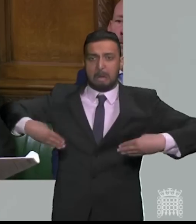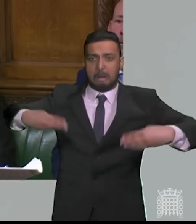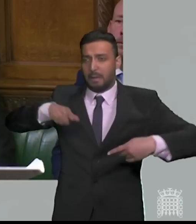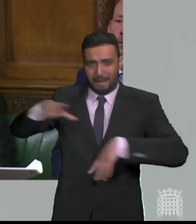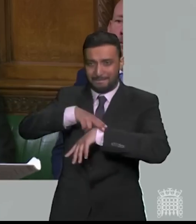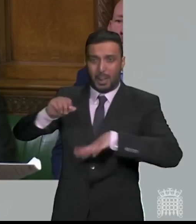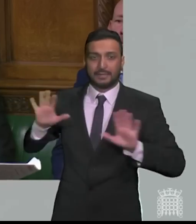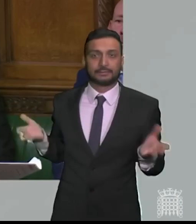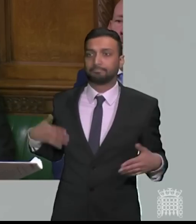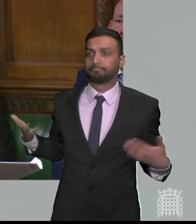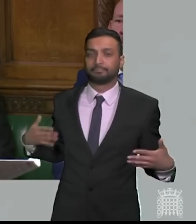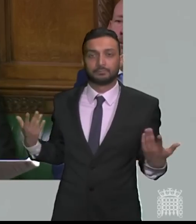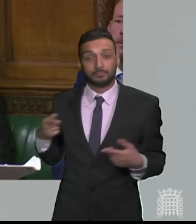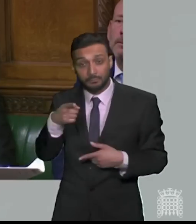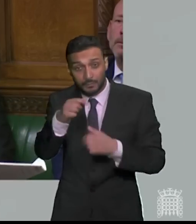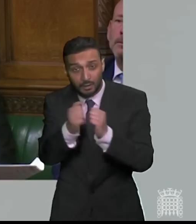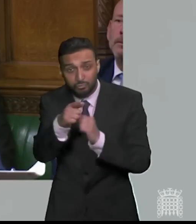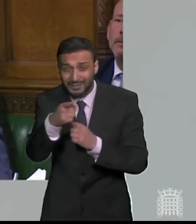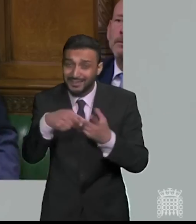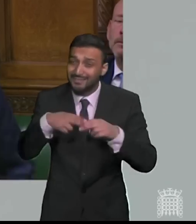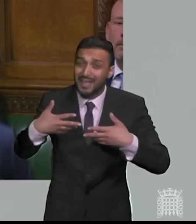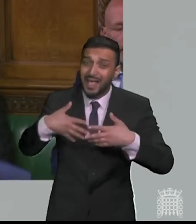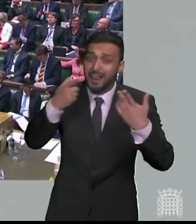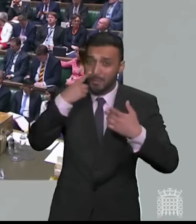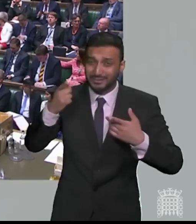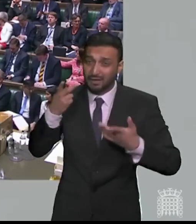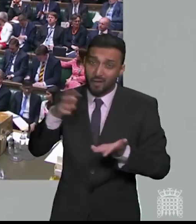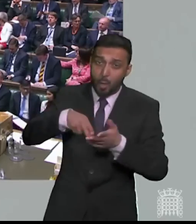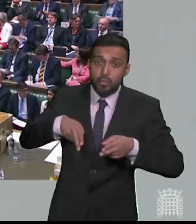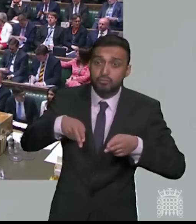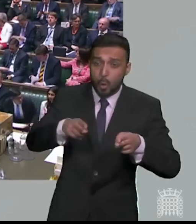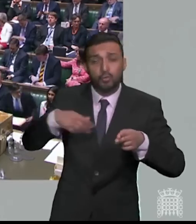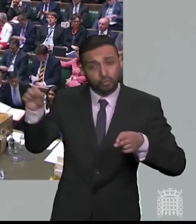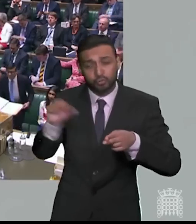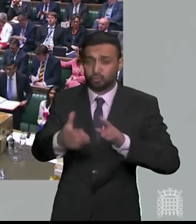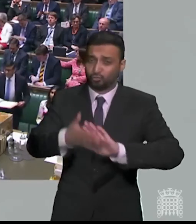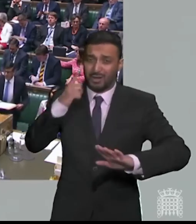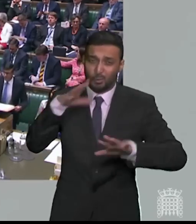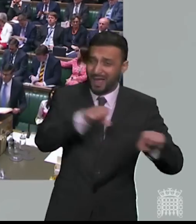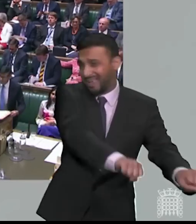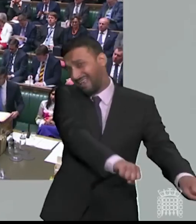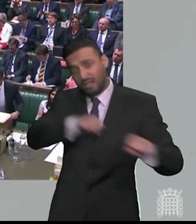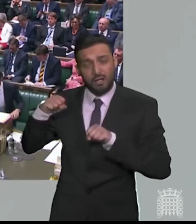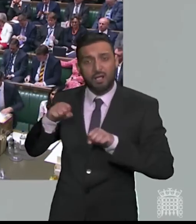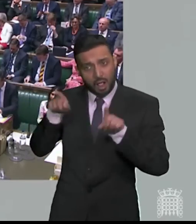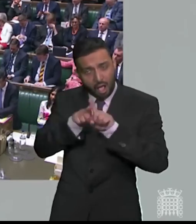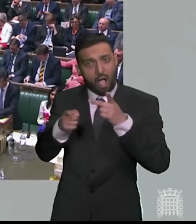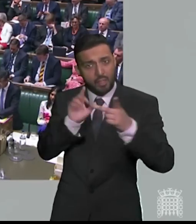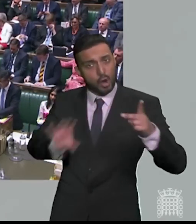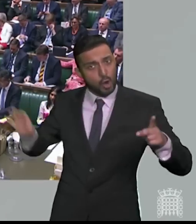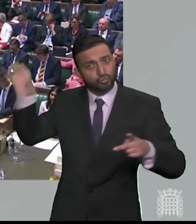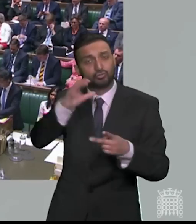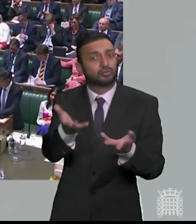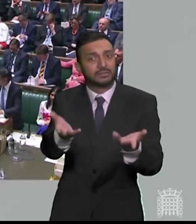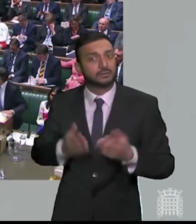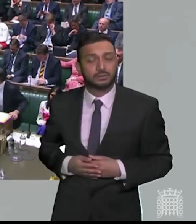should be immediately turfed off the road, like there are in many other countries. Well, Mr. Speaker, on my